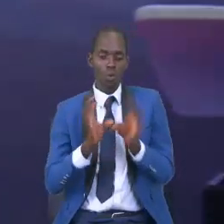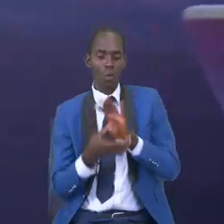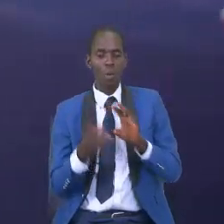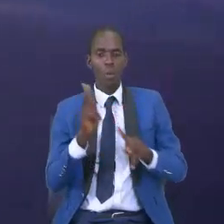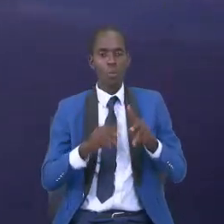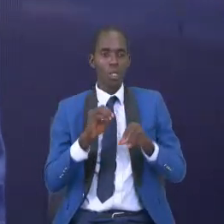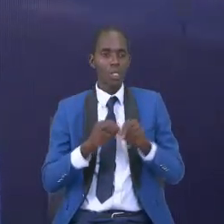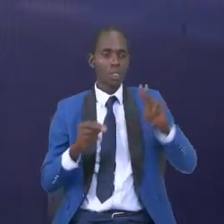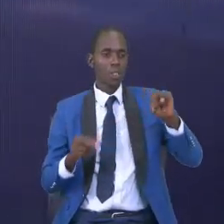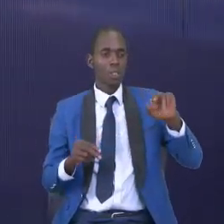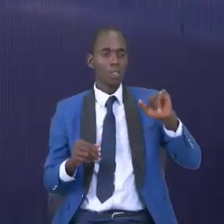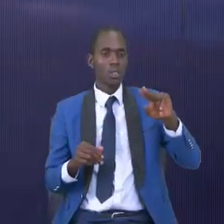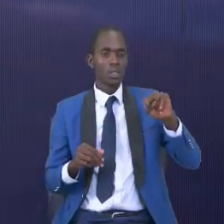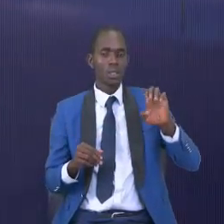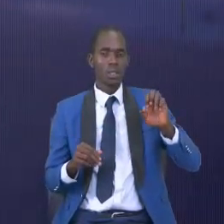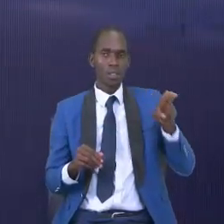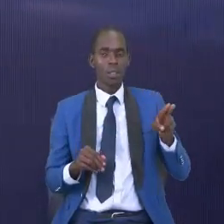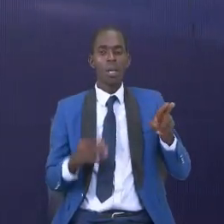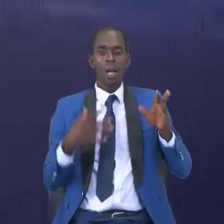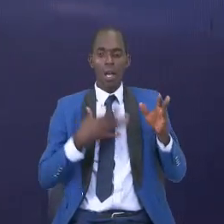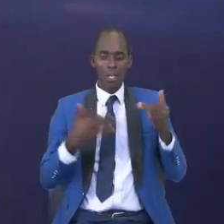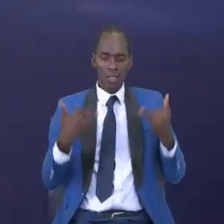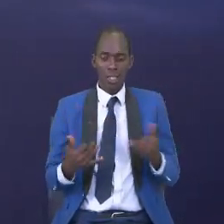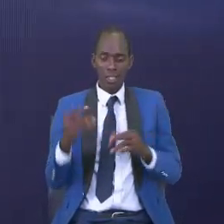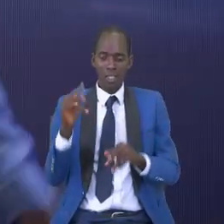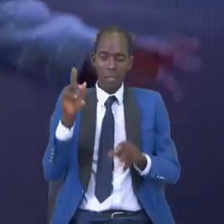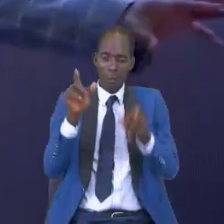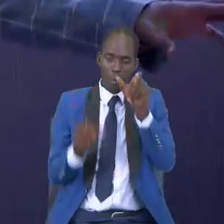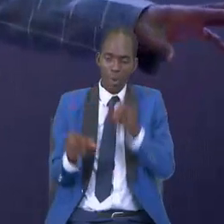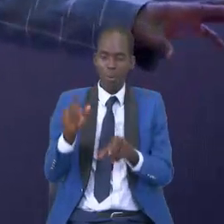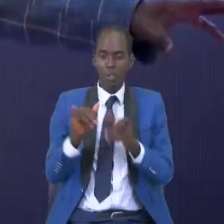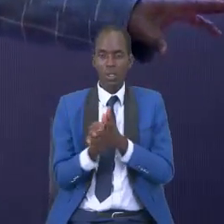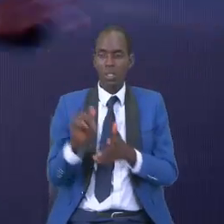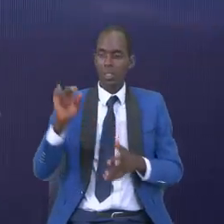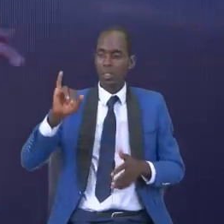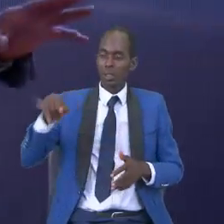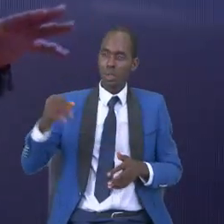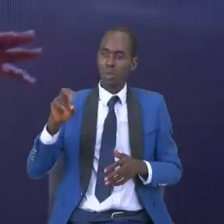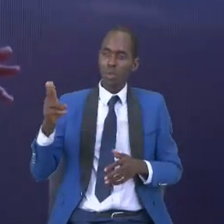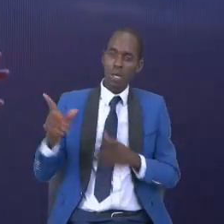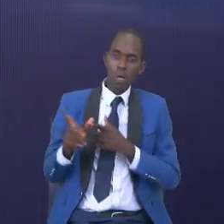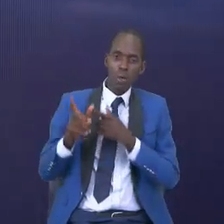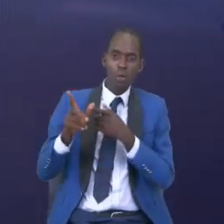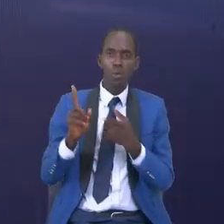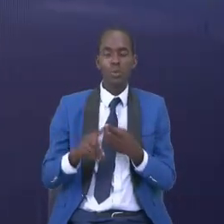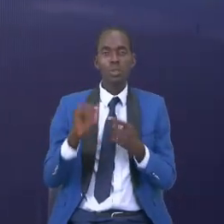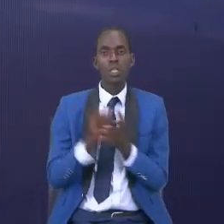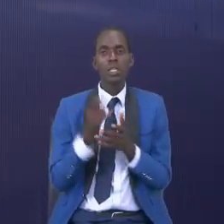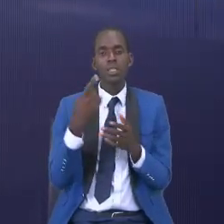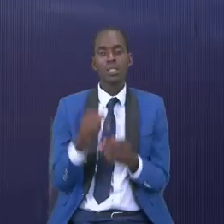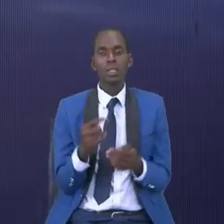something he wanted, that those pagans, those sailors, those mariners, and those shipmen, that they be